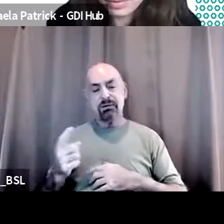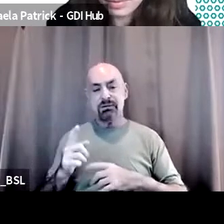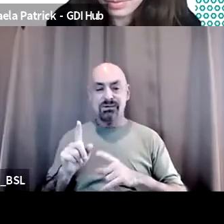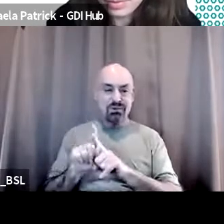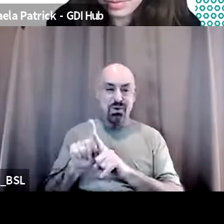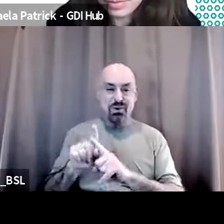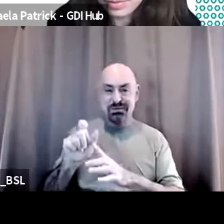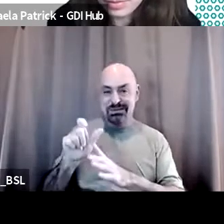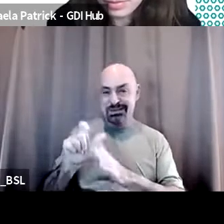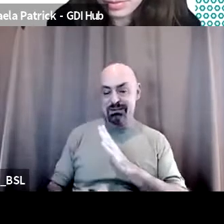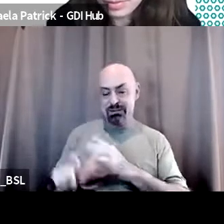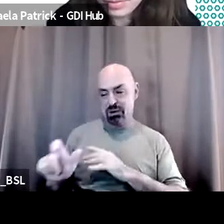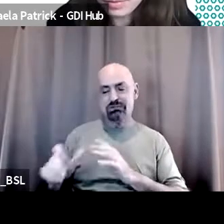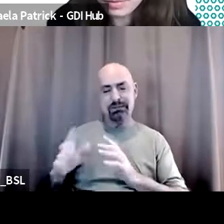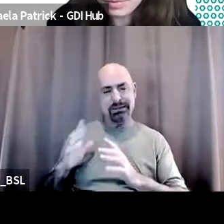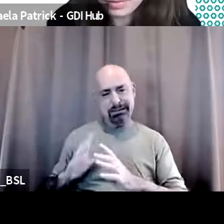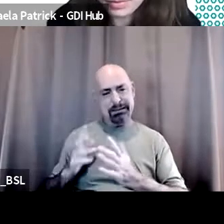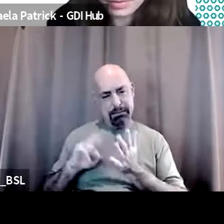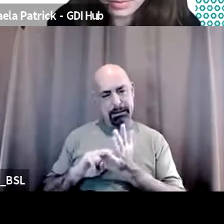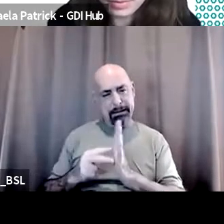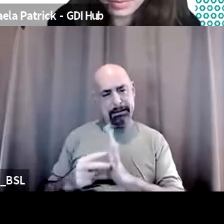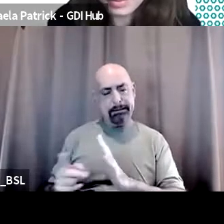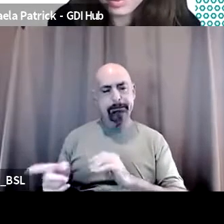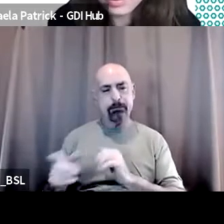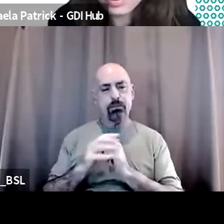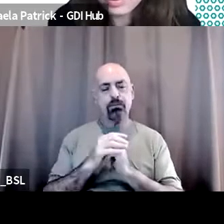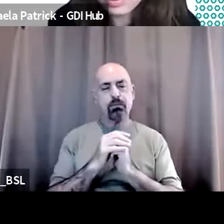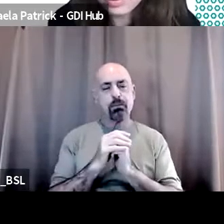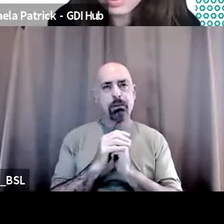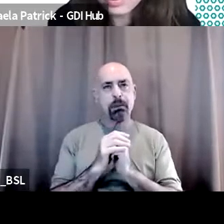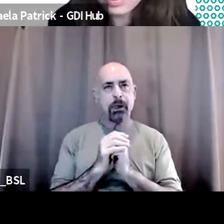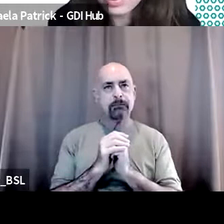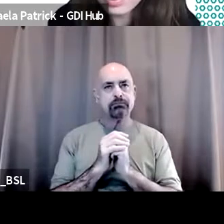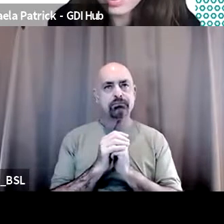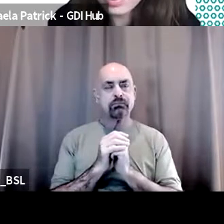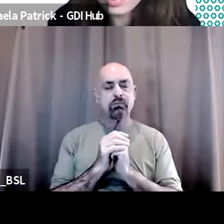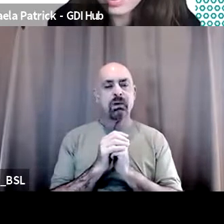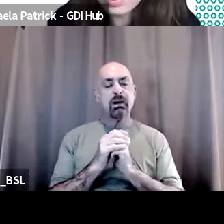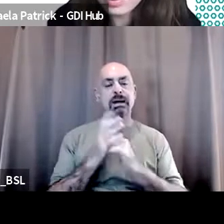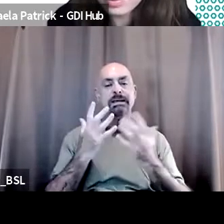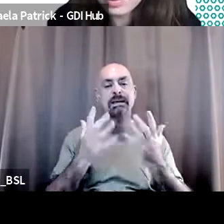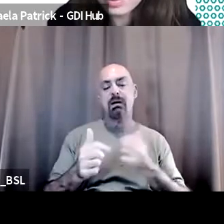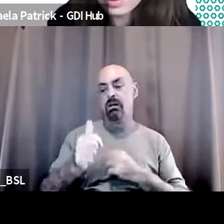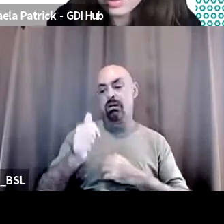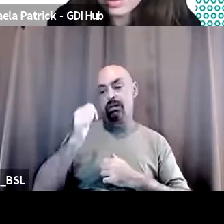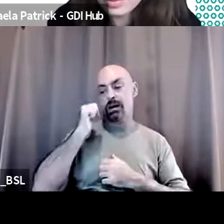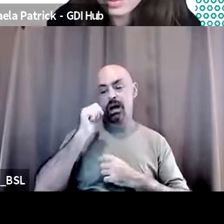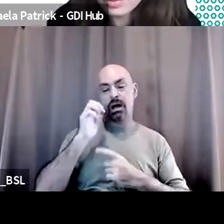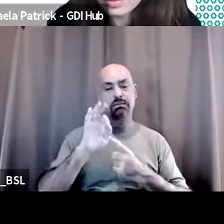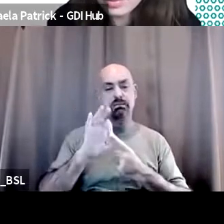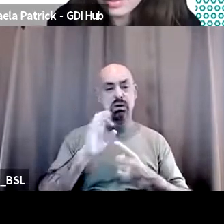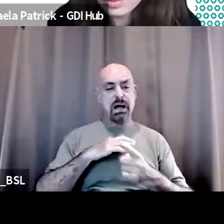disabilities. Now, the last points that I want